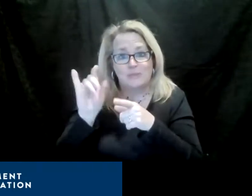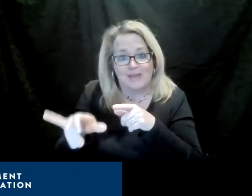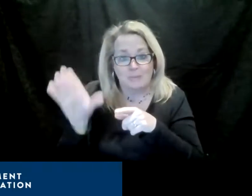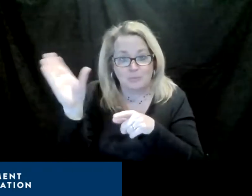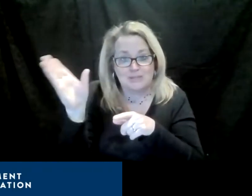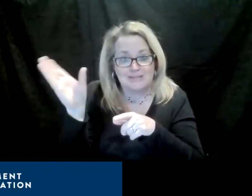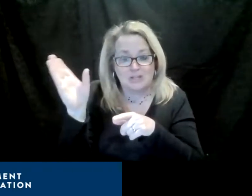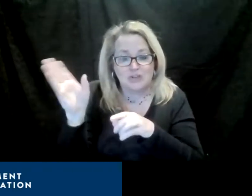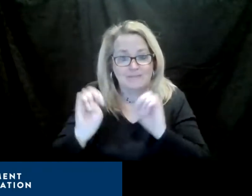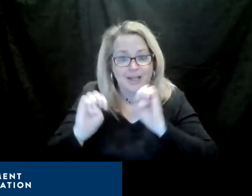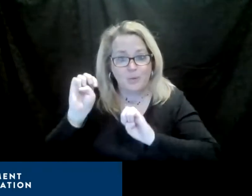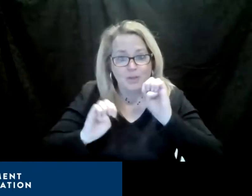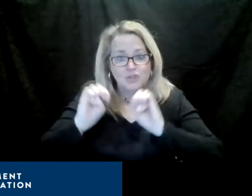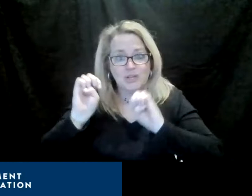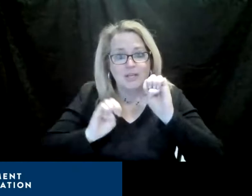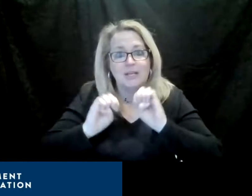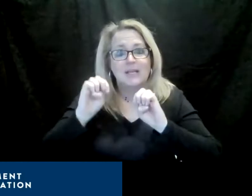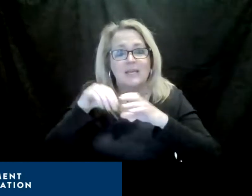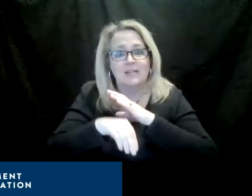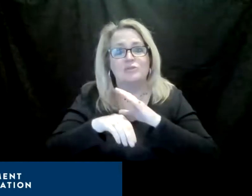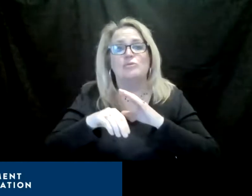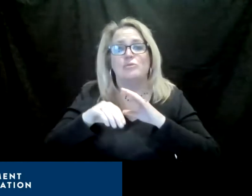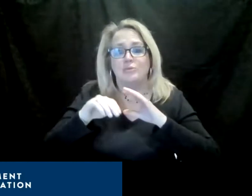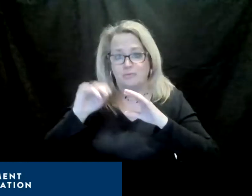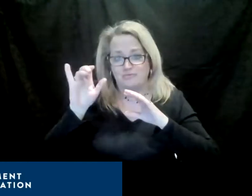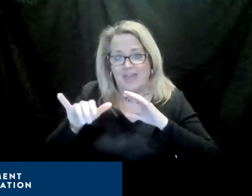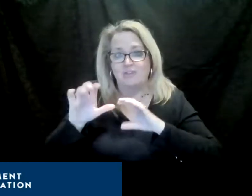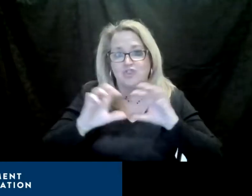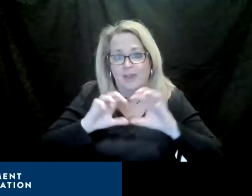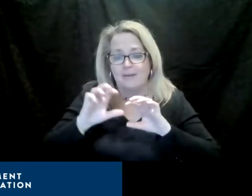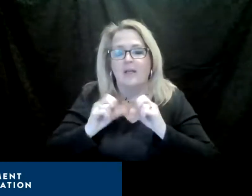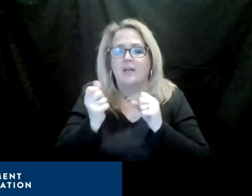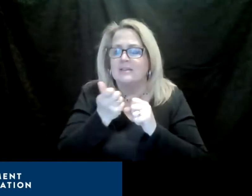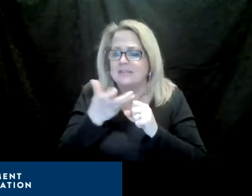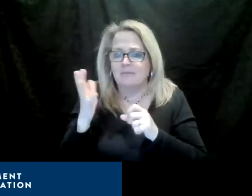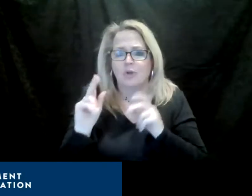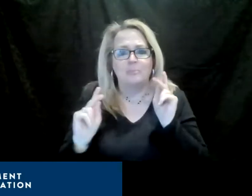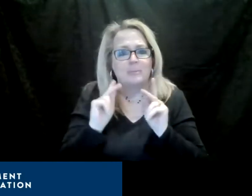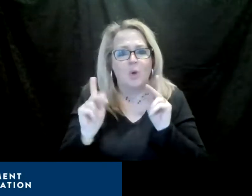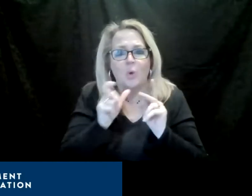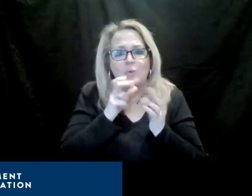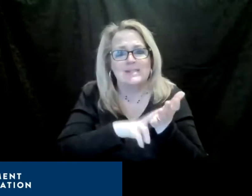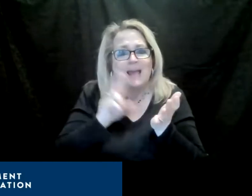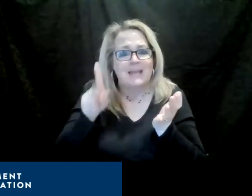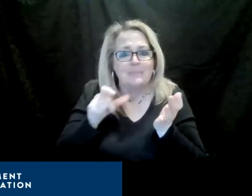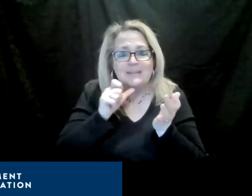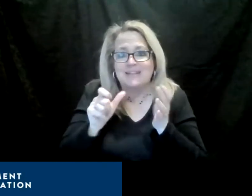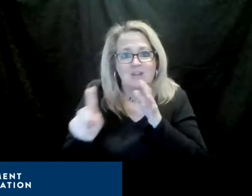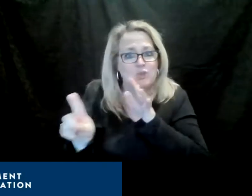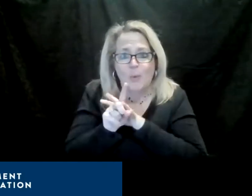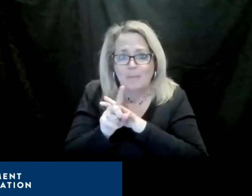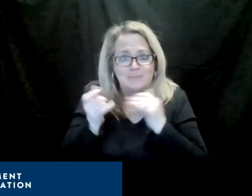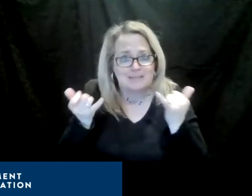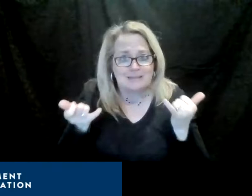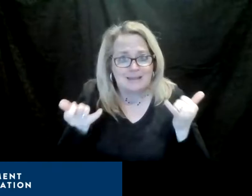presentation evaluation into the chat. There are several folks that signed up that did not show up today,